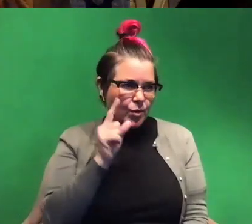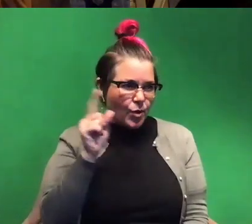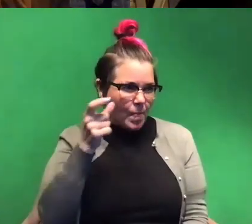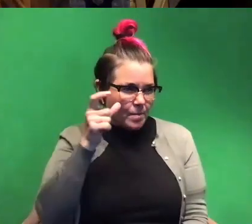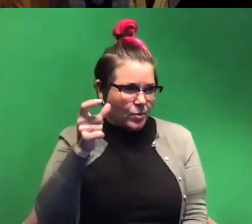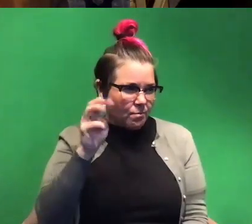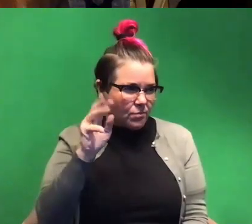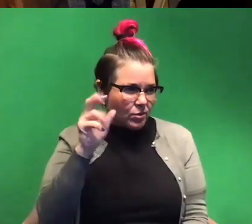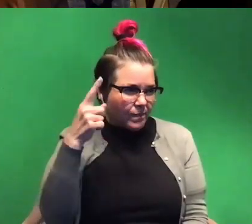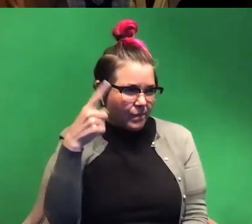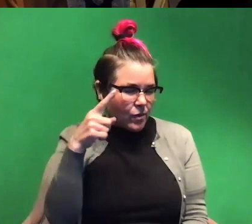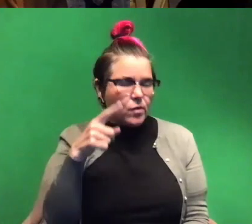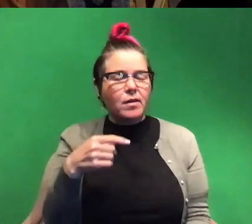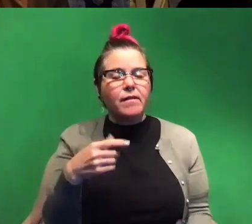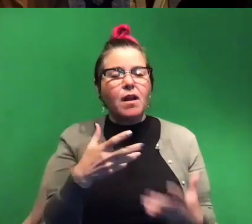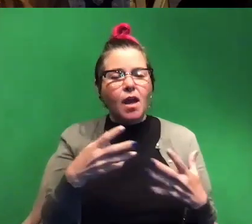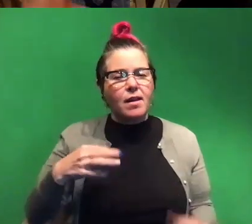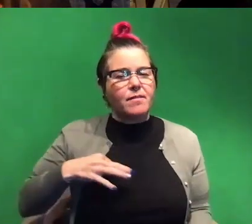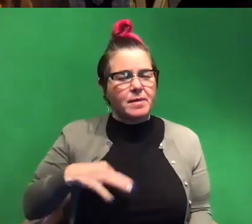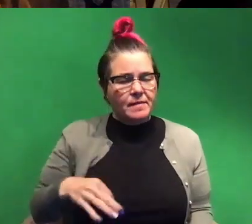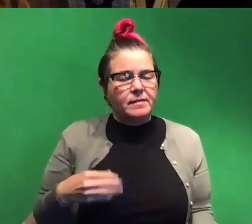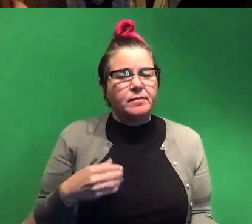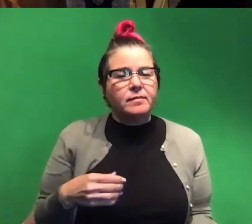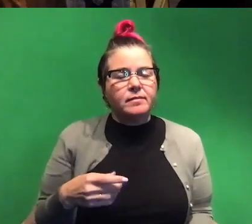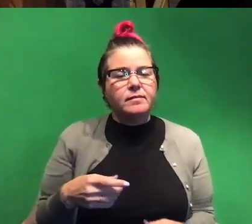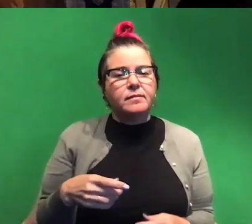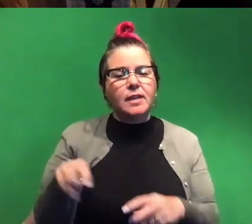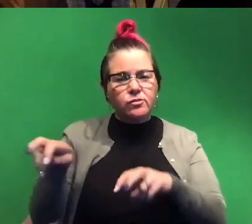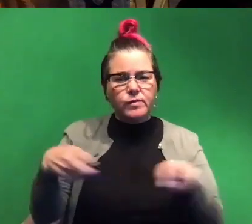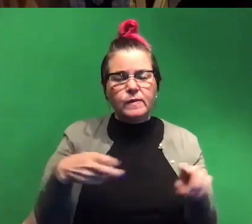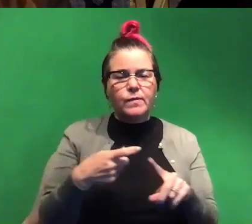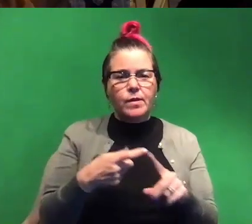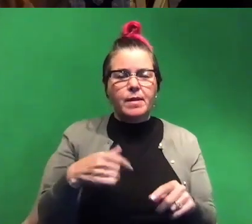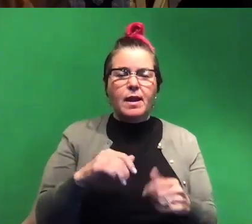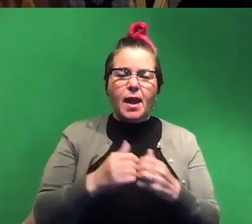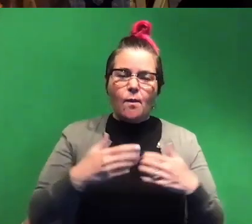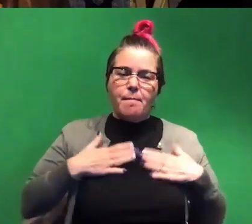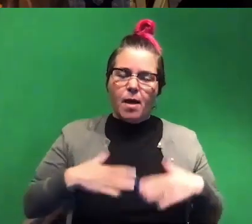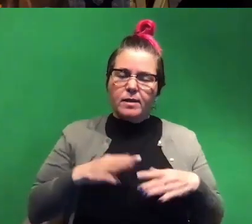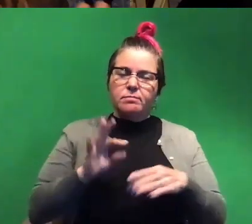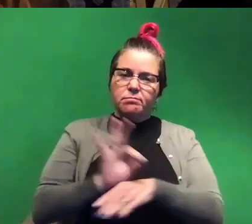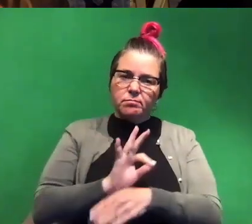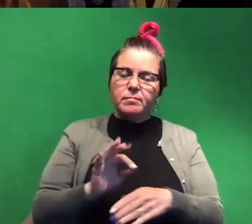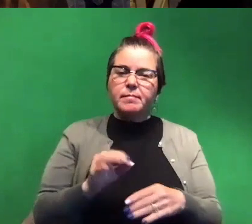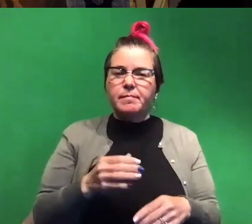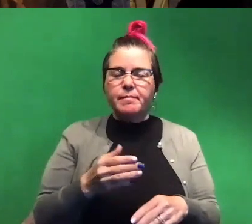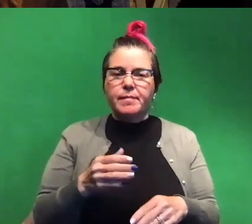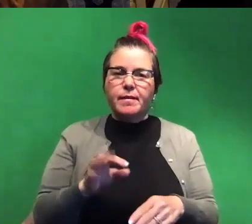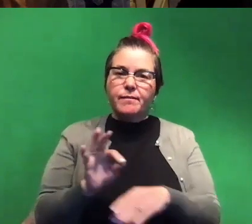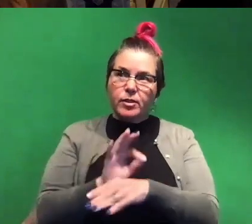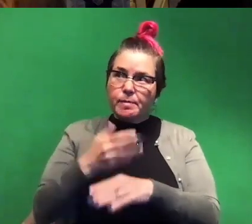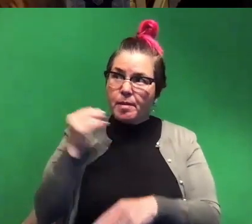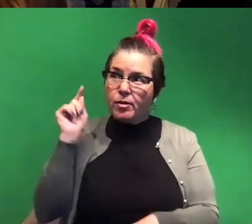Mars. There's a lot of benefits that come to learning how our bodies work and how we could function better up there, and